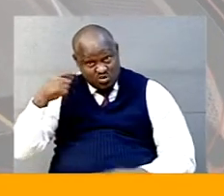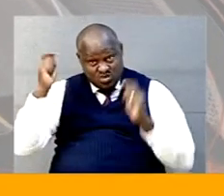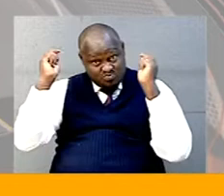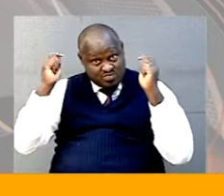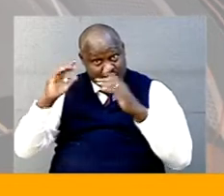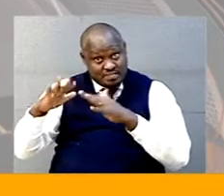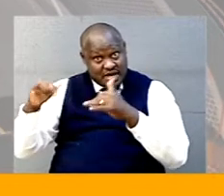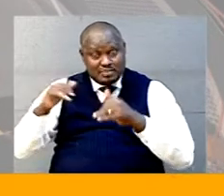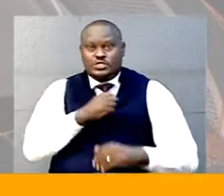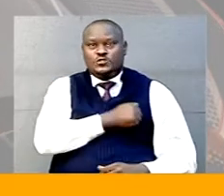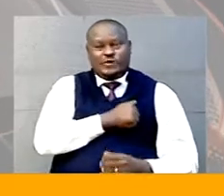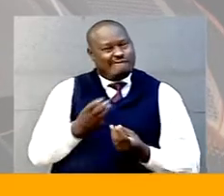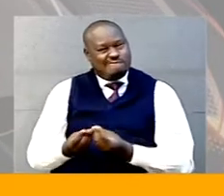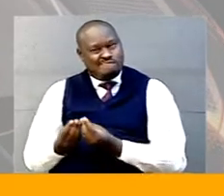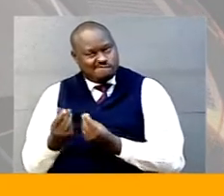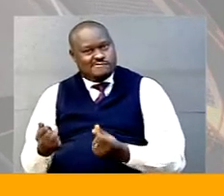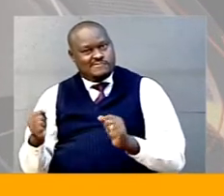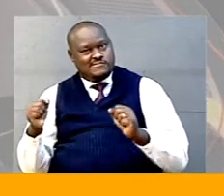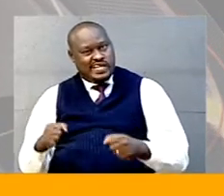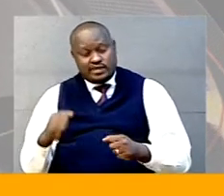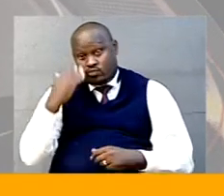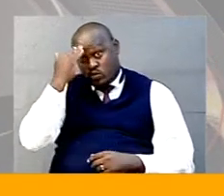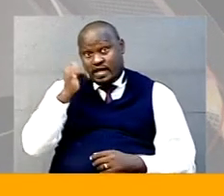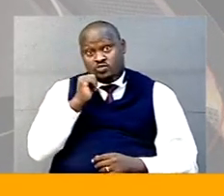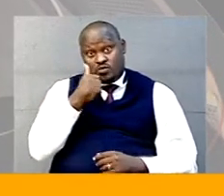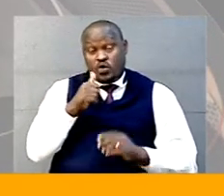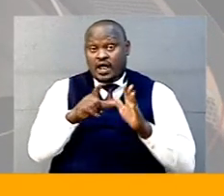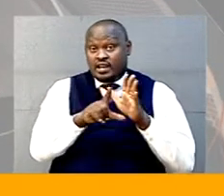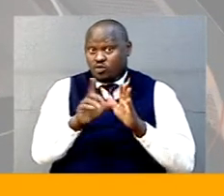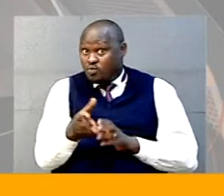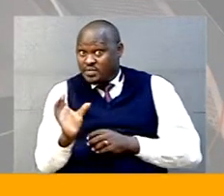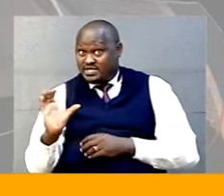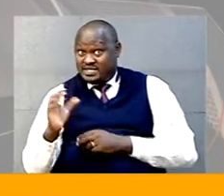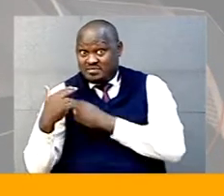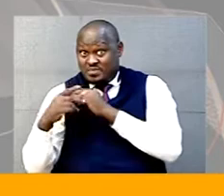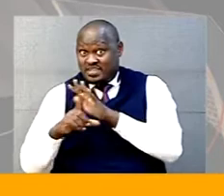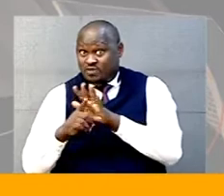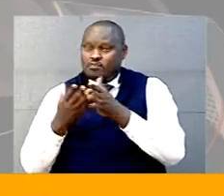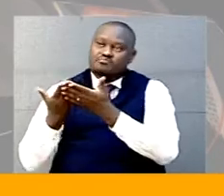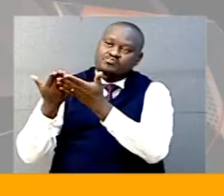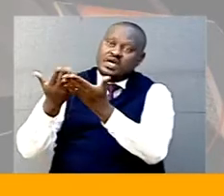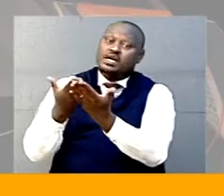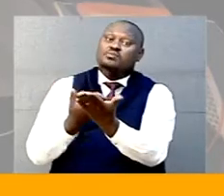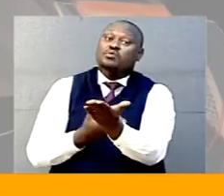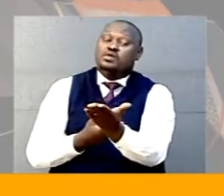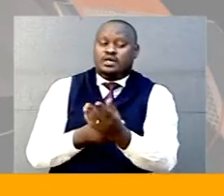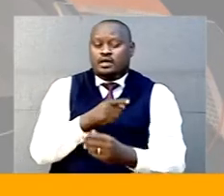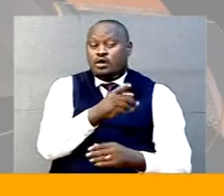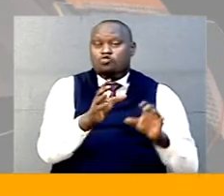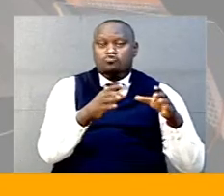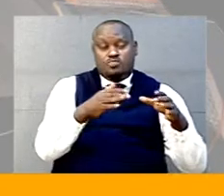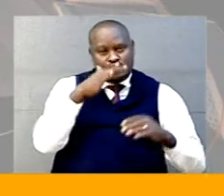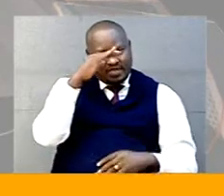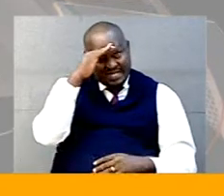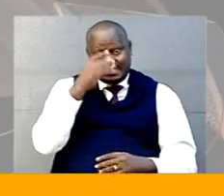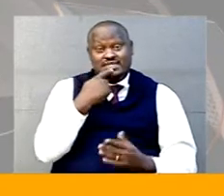as the Legal and Parliamentary Affairs Committee presents a report on the matter. Police spokesperson Emilian Kaima in a media briefing said